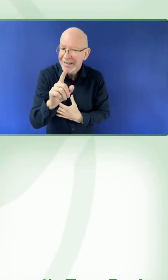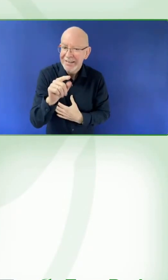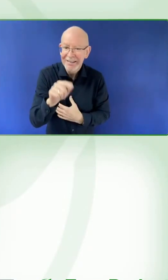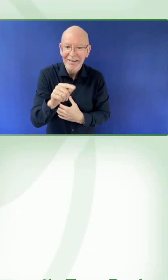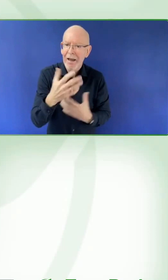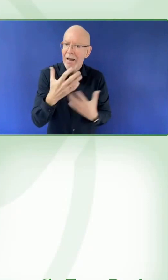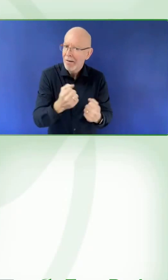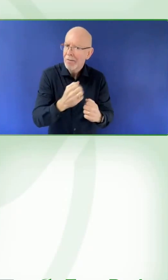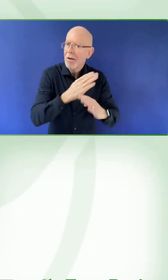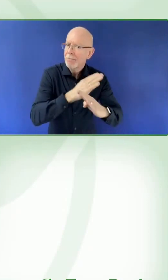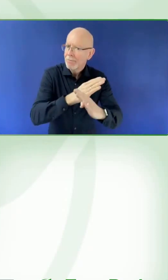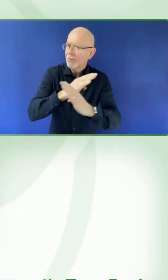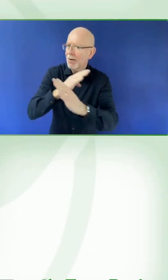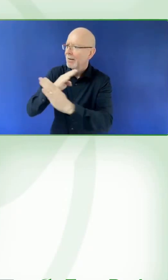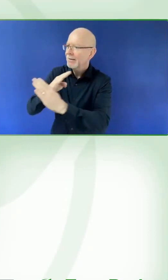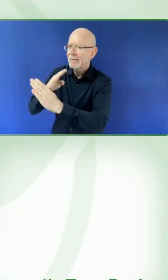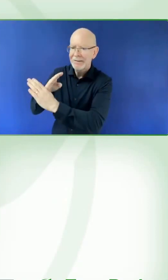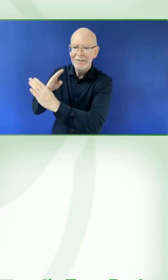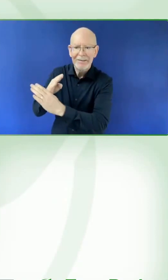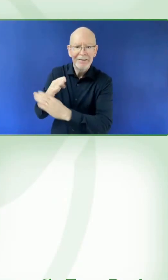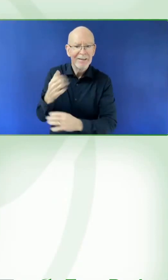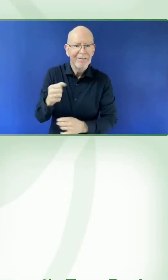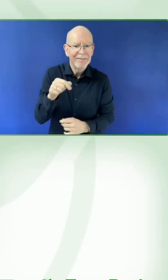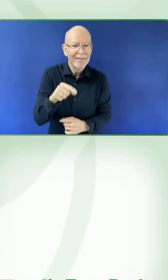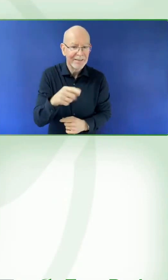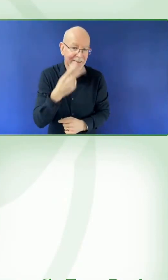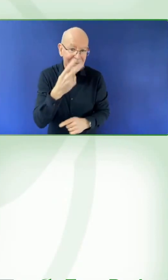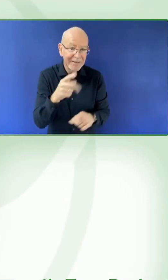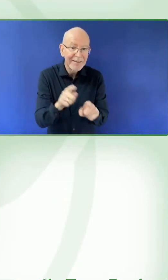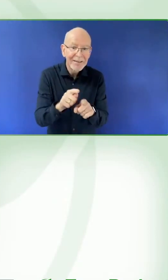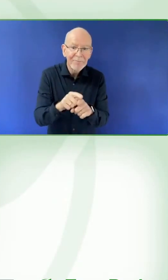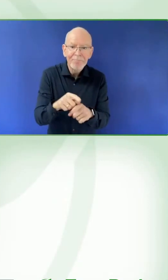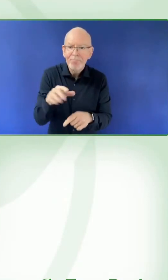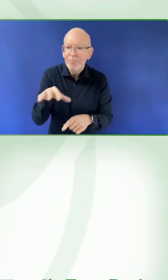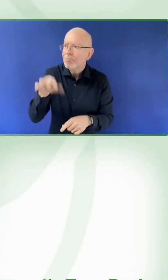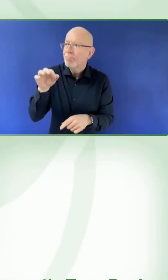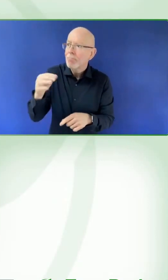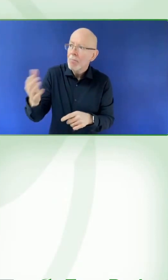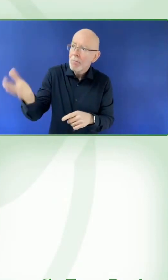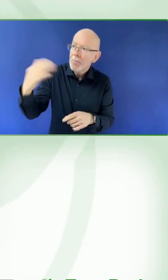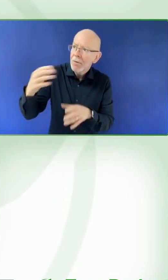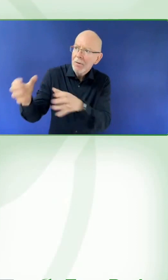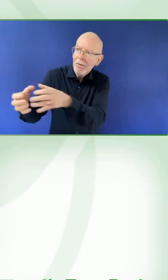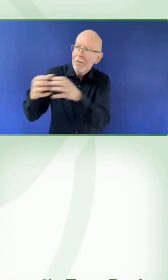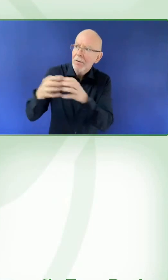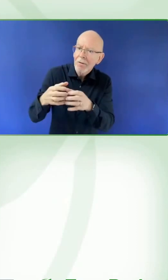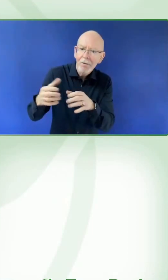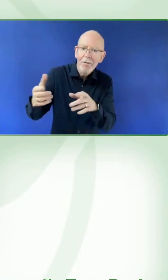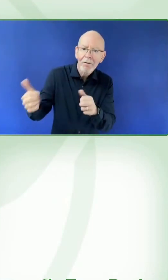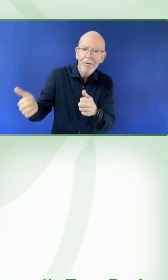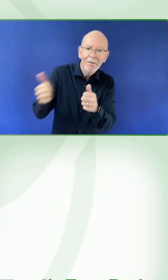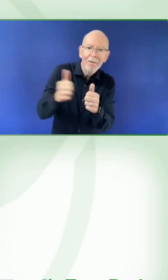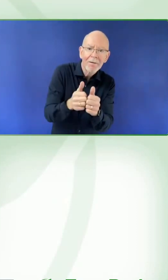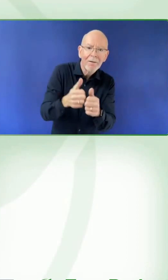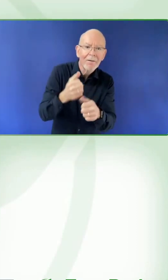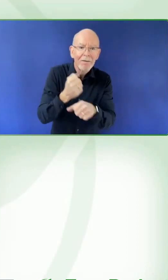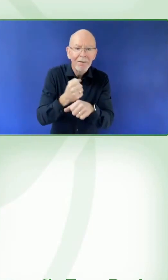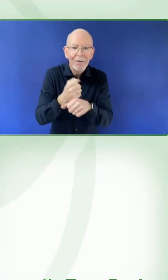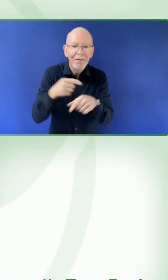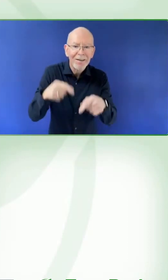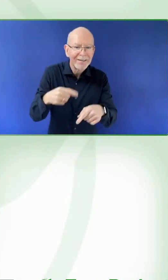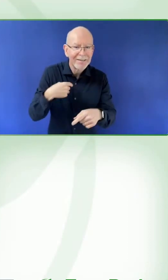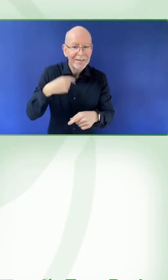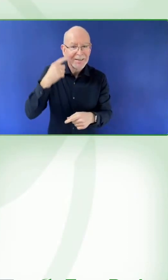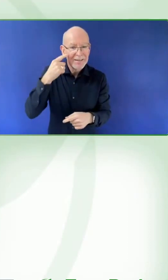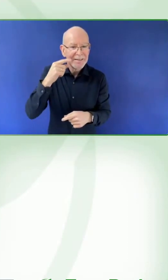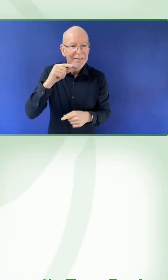lot of more acceptance for this kind of work. So yeah, when I first